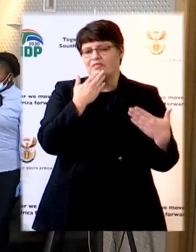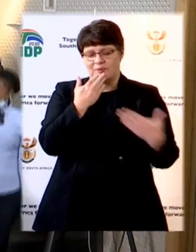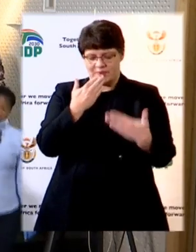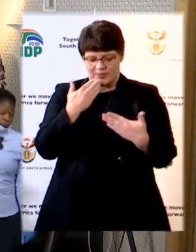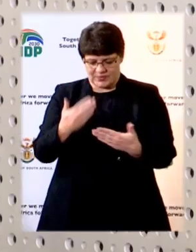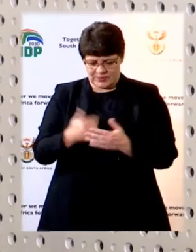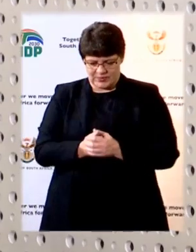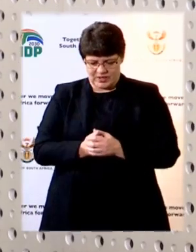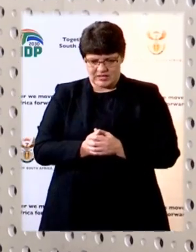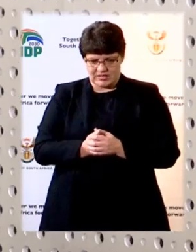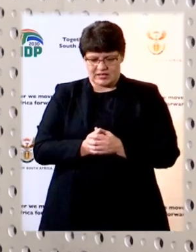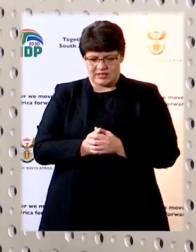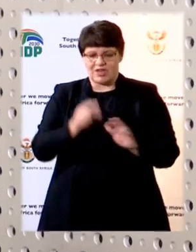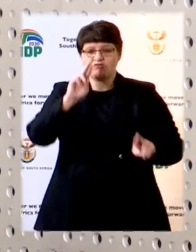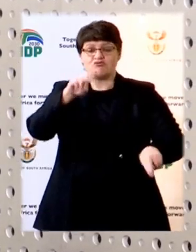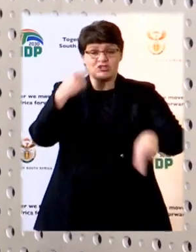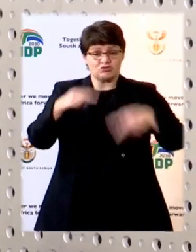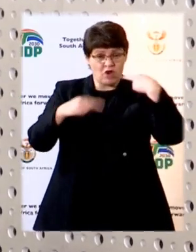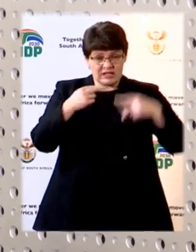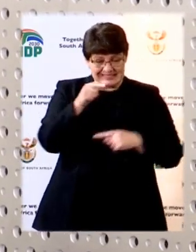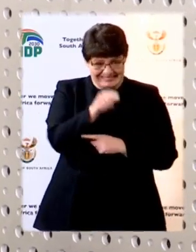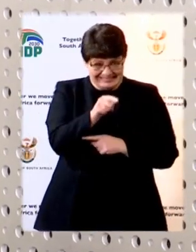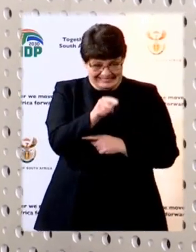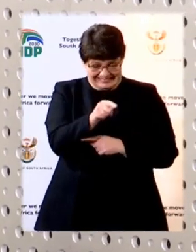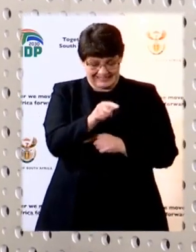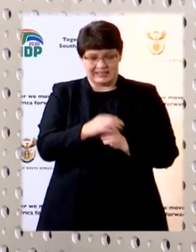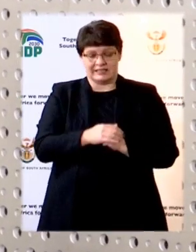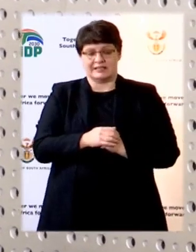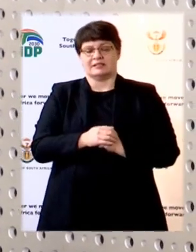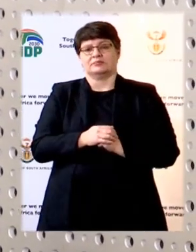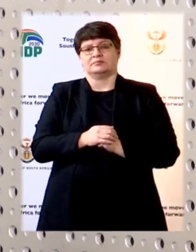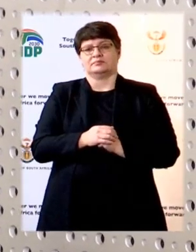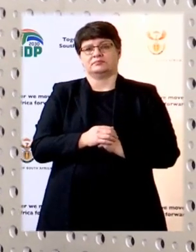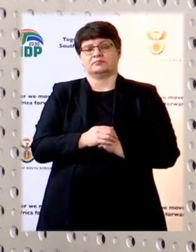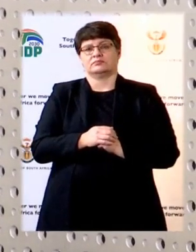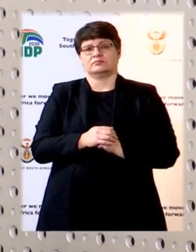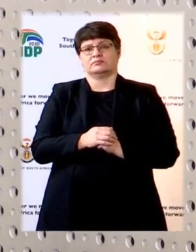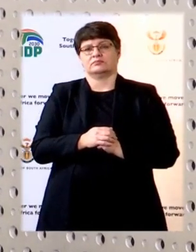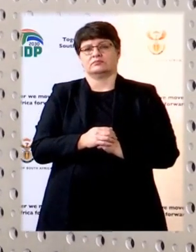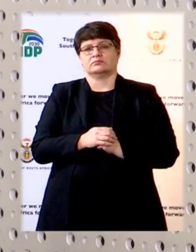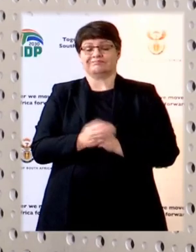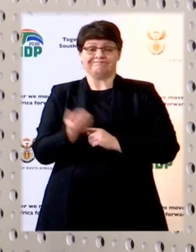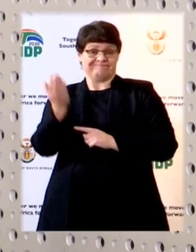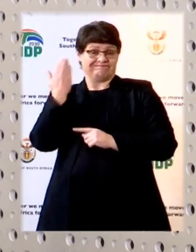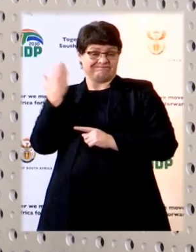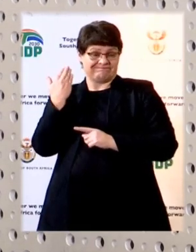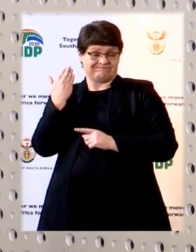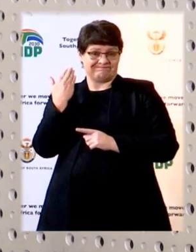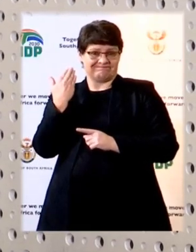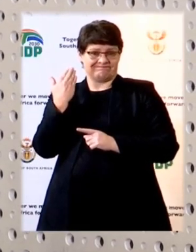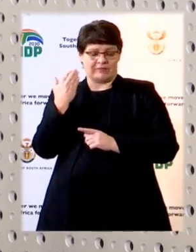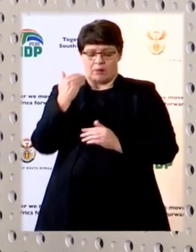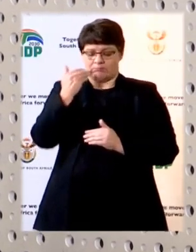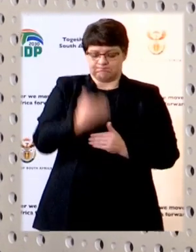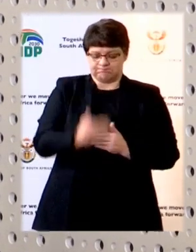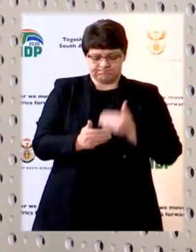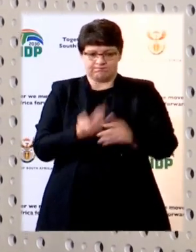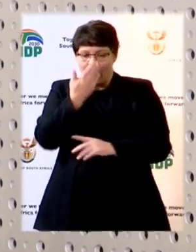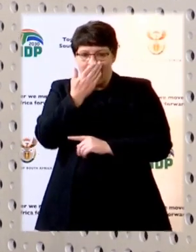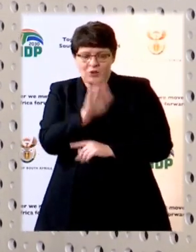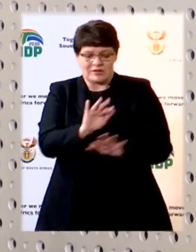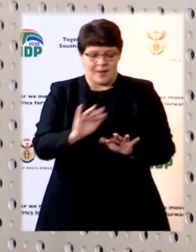Thank you. In terms of the restaurants, we when the announcement has been made in terms of the phased